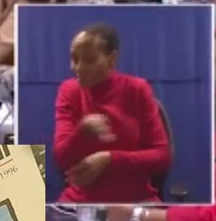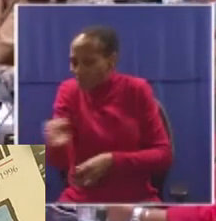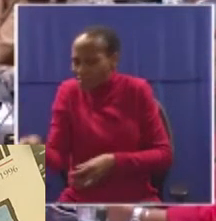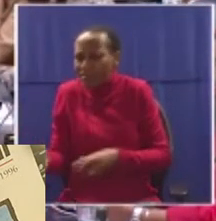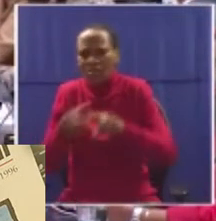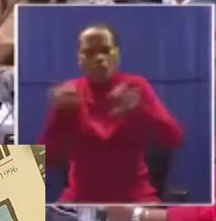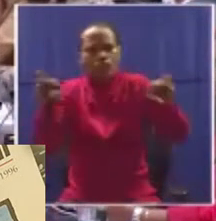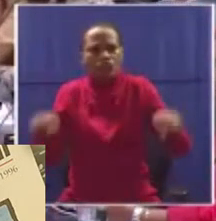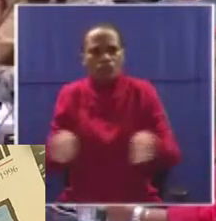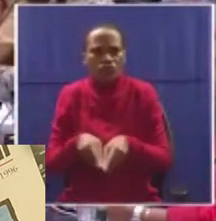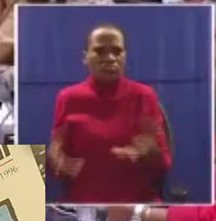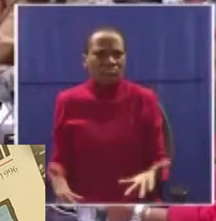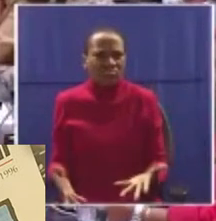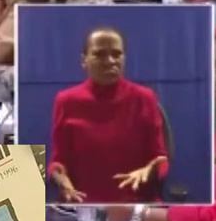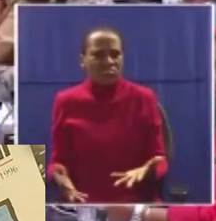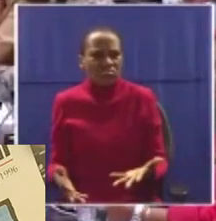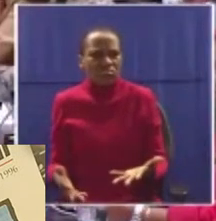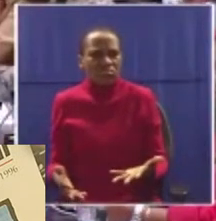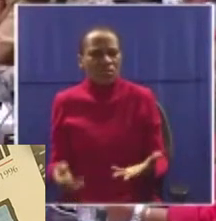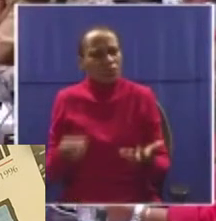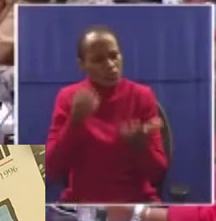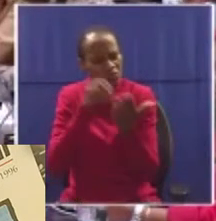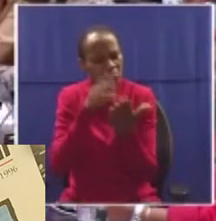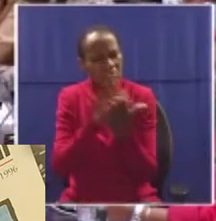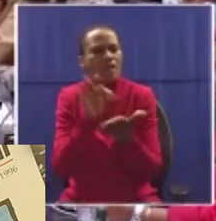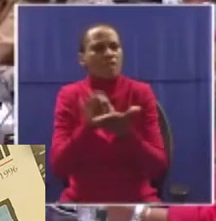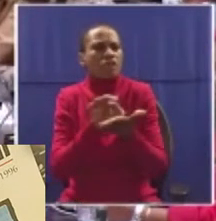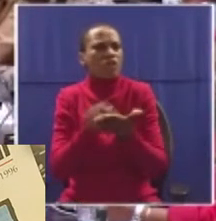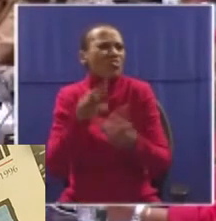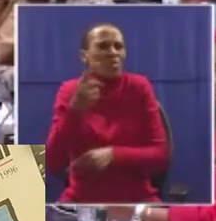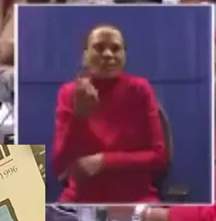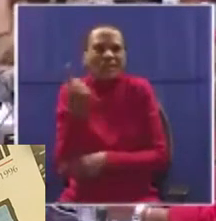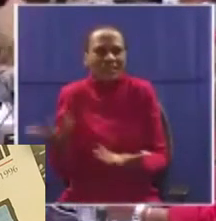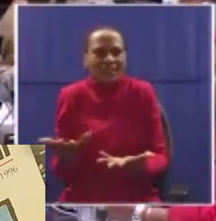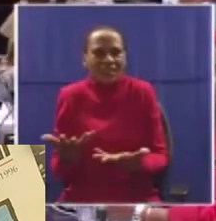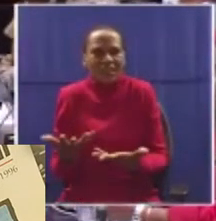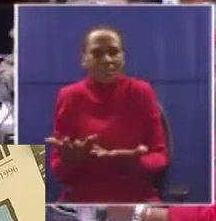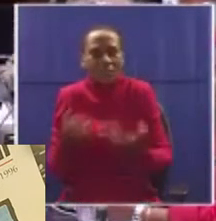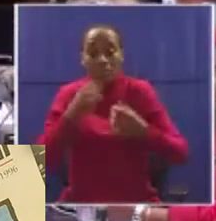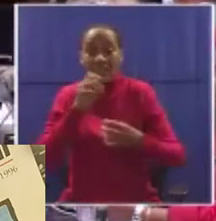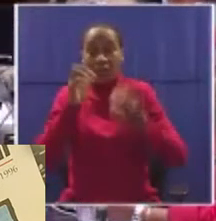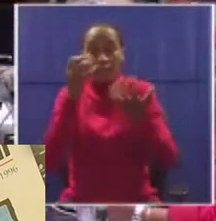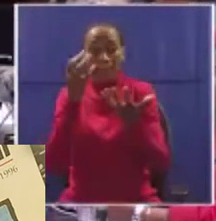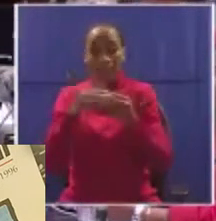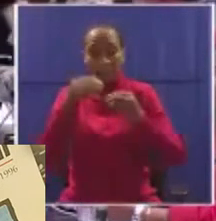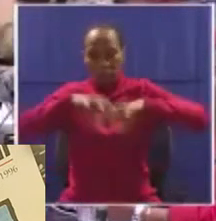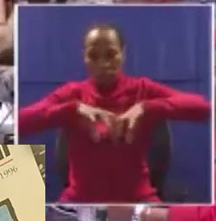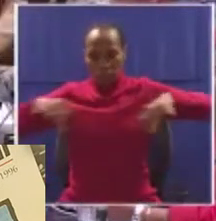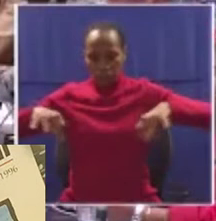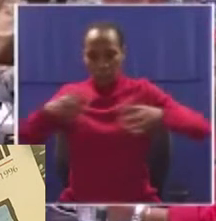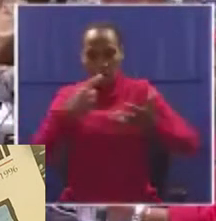house because it's just a recording of the vote it's not a division